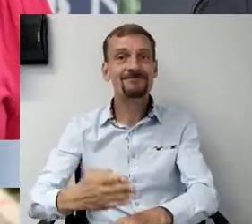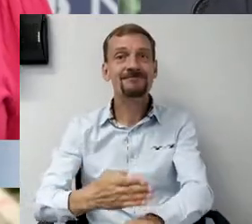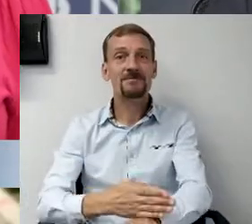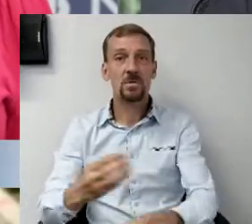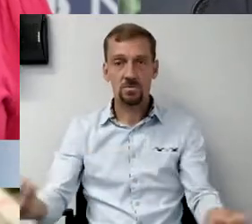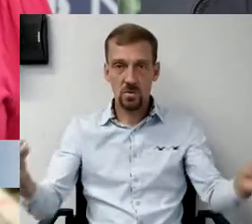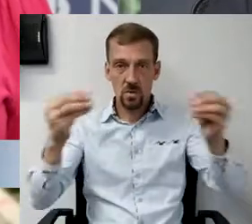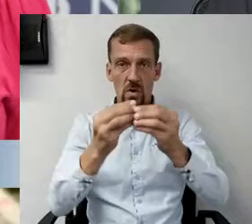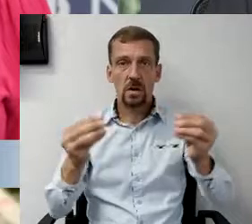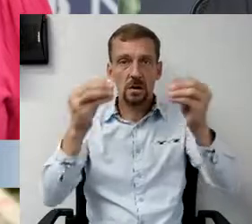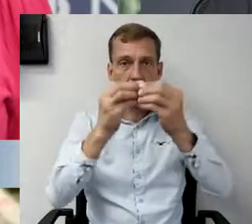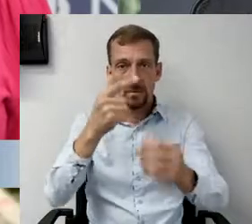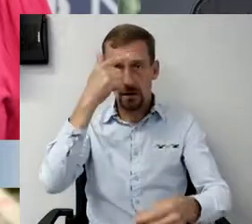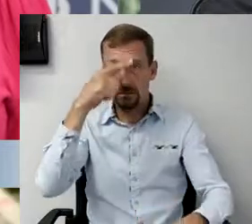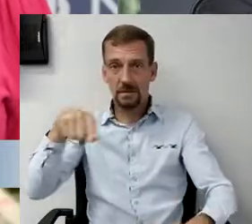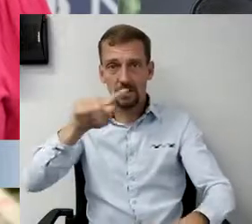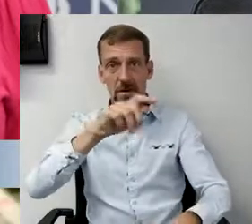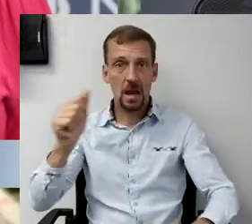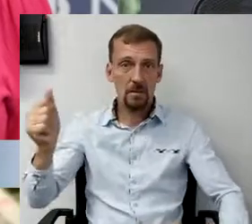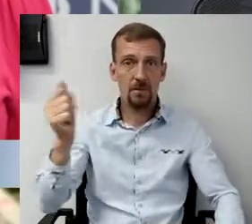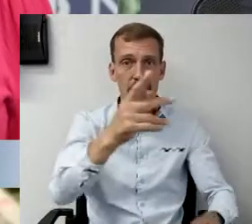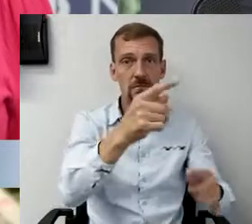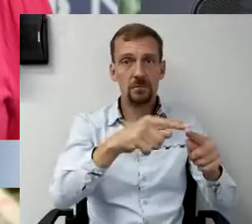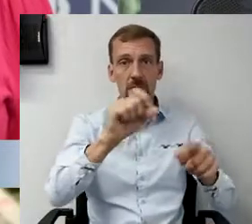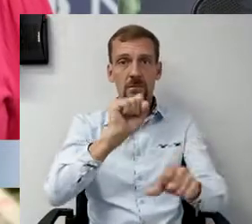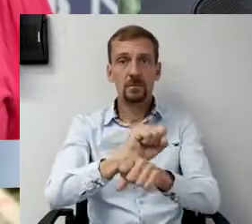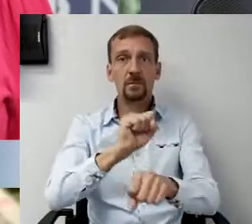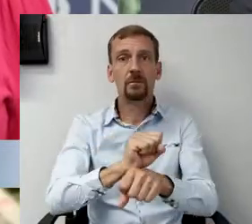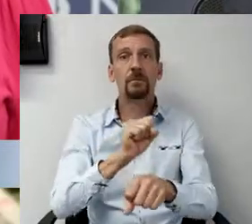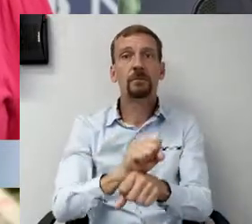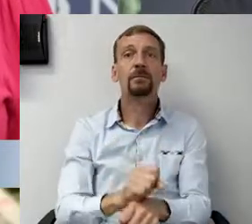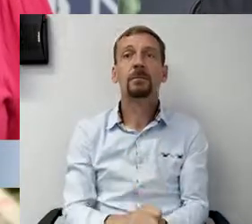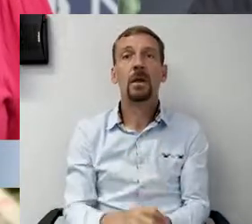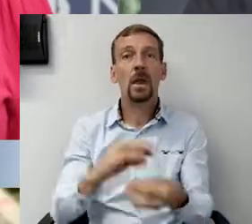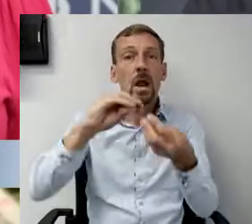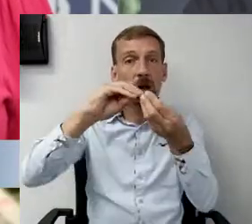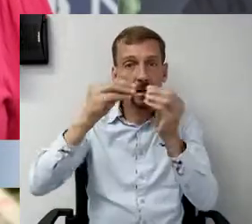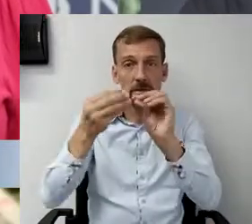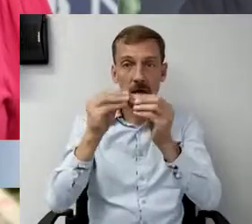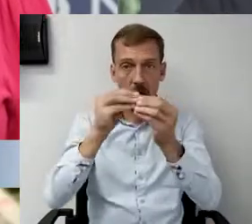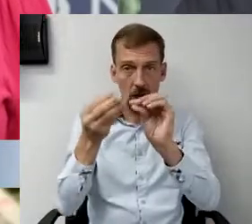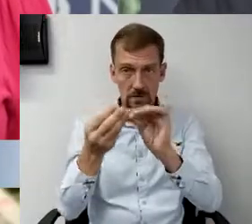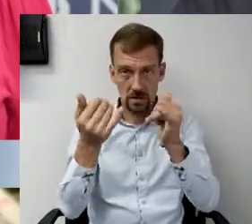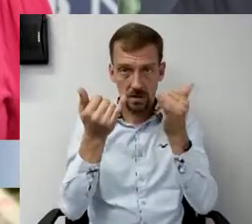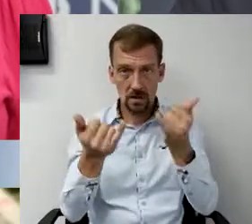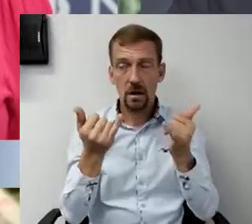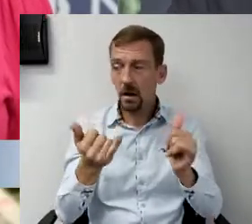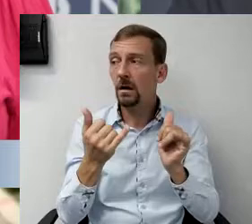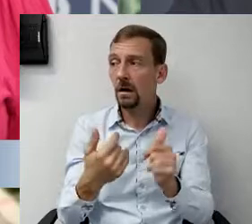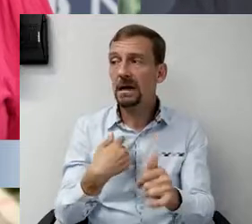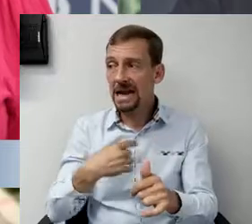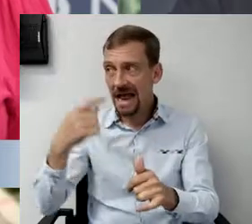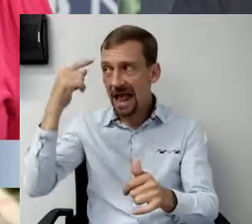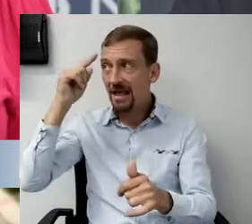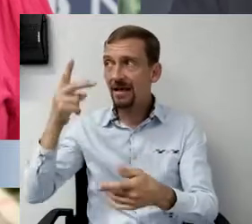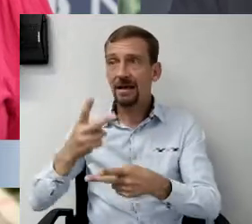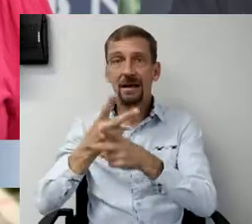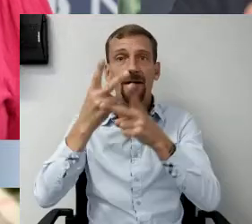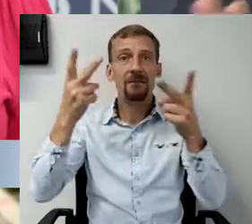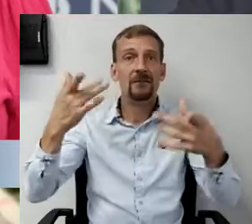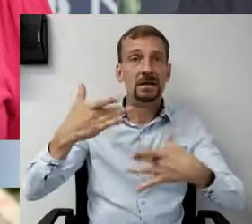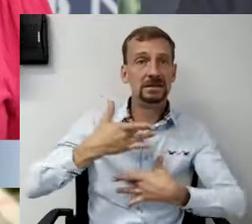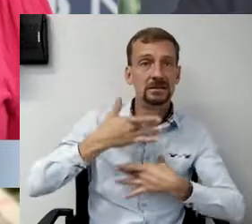them returning to work. The census right now, it's really interesting, and